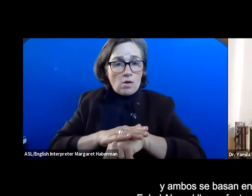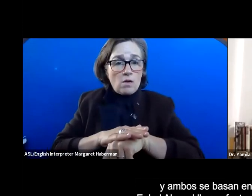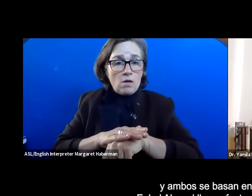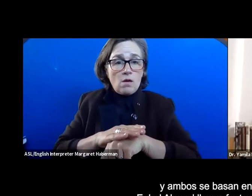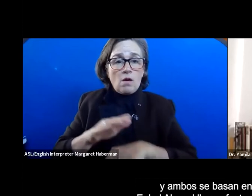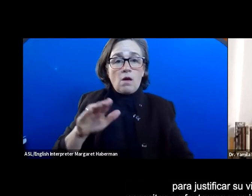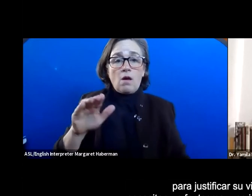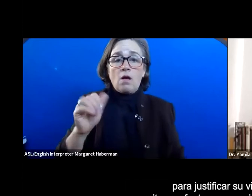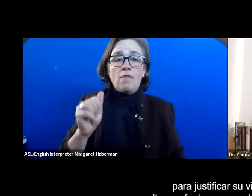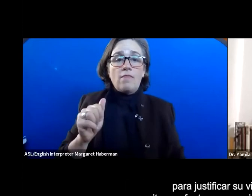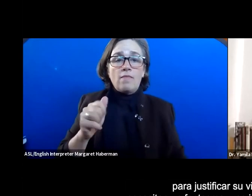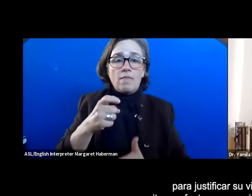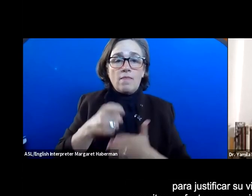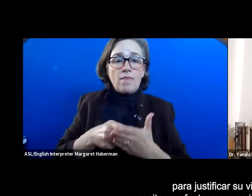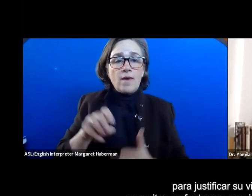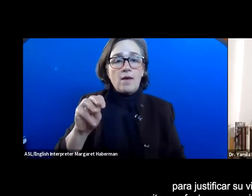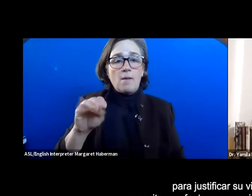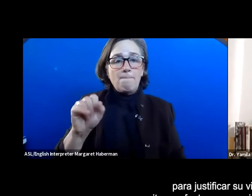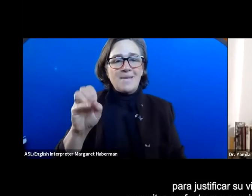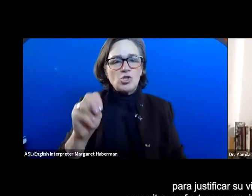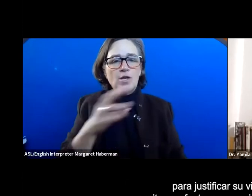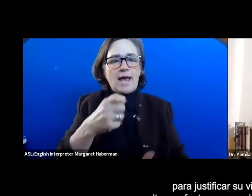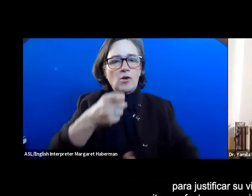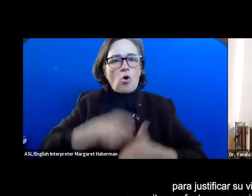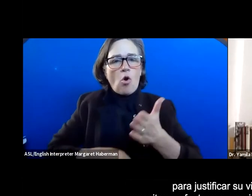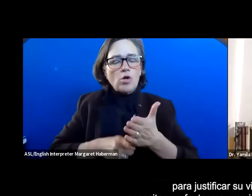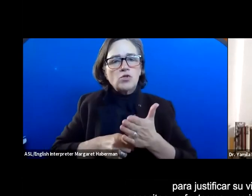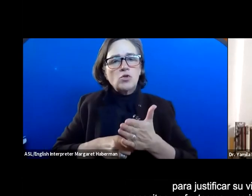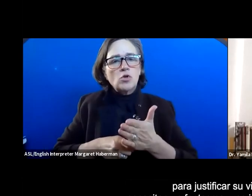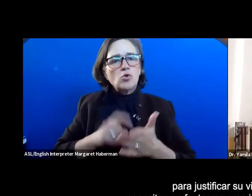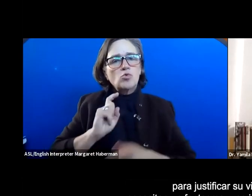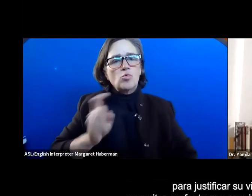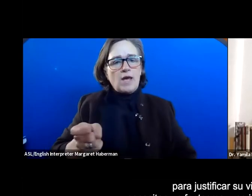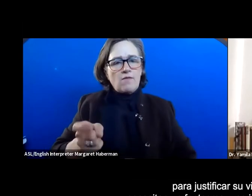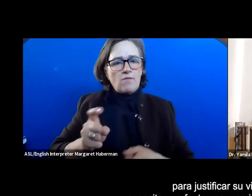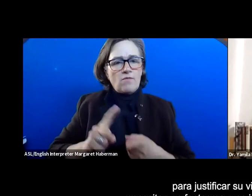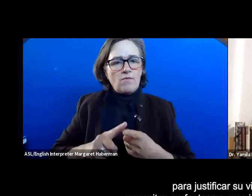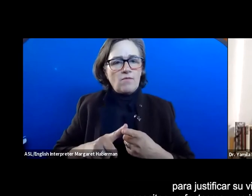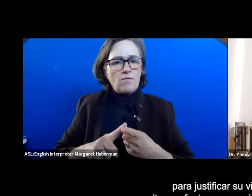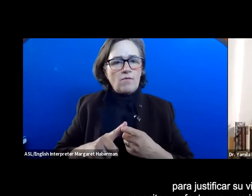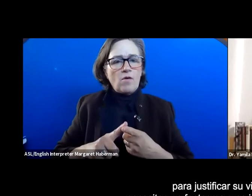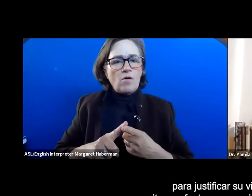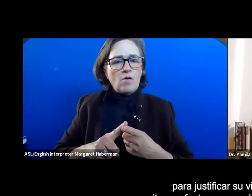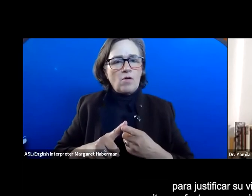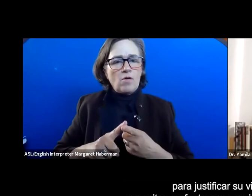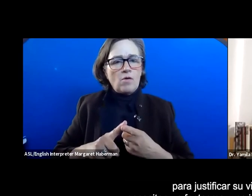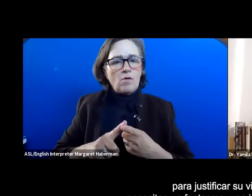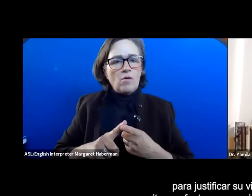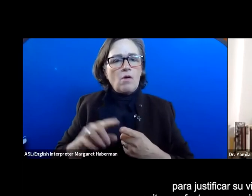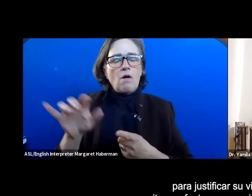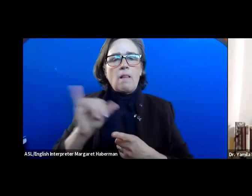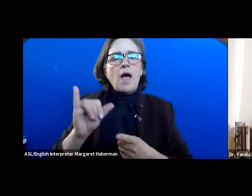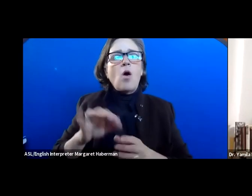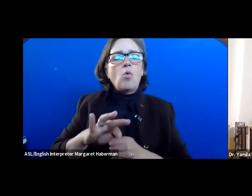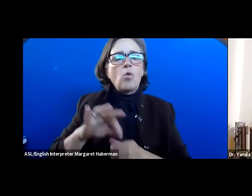and missions in order to justify their violence. They need a ghost, a divine